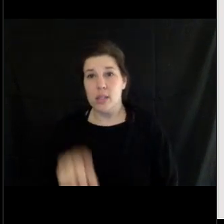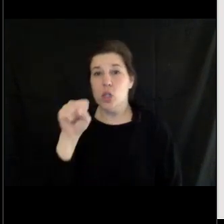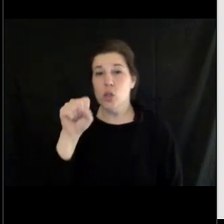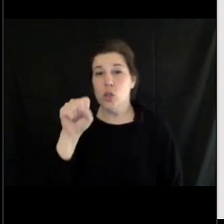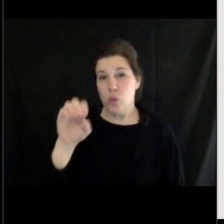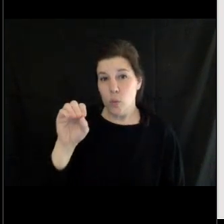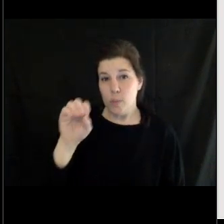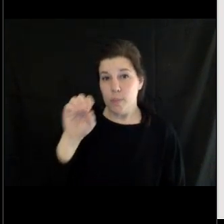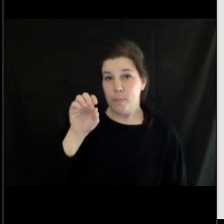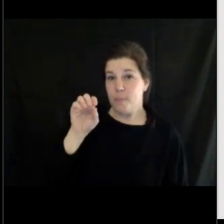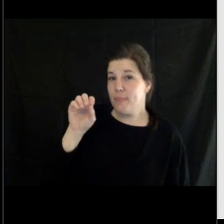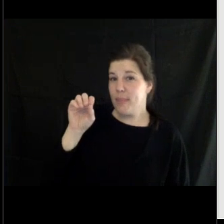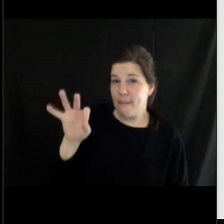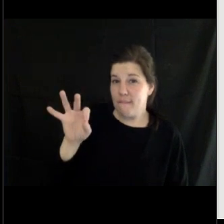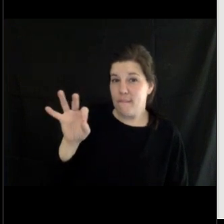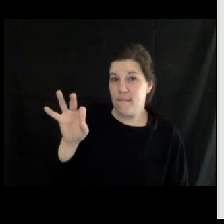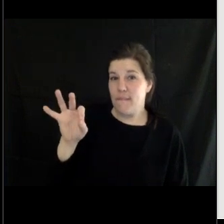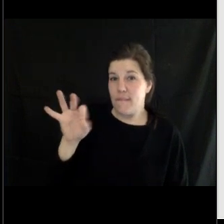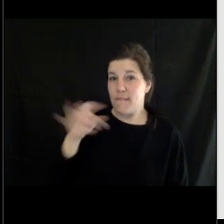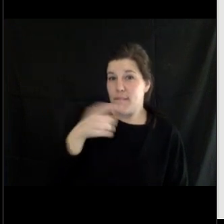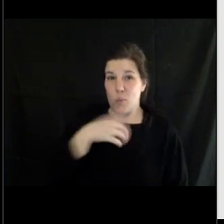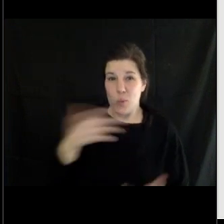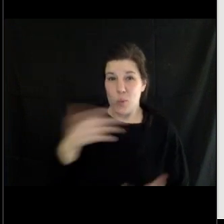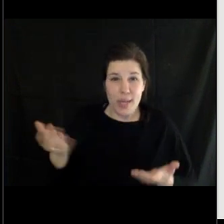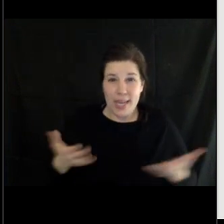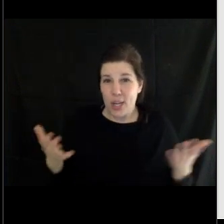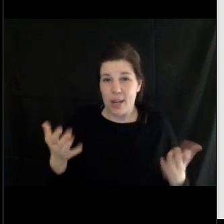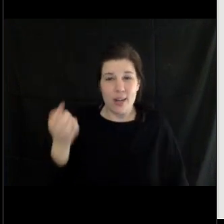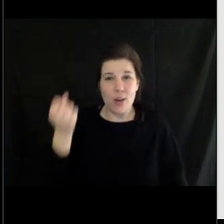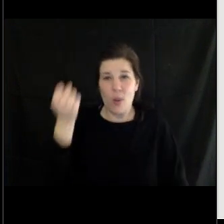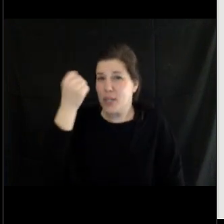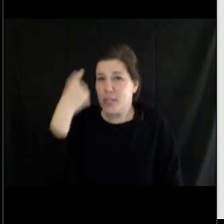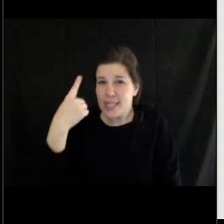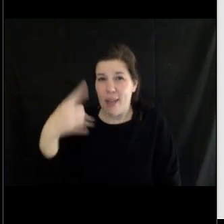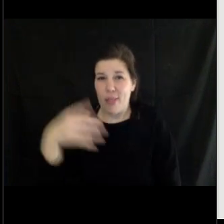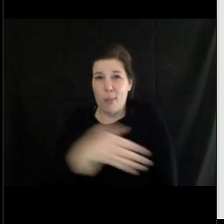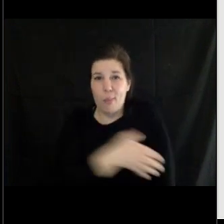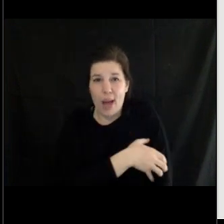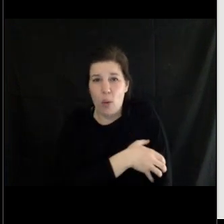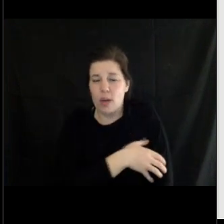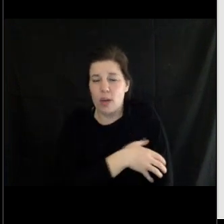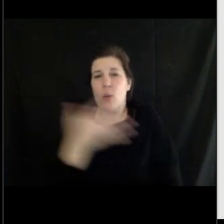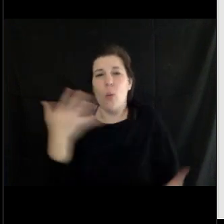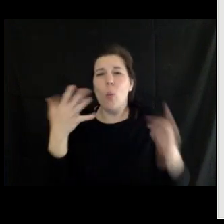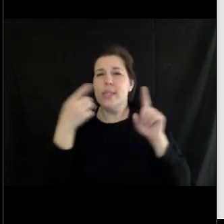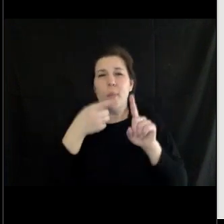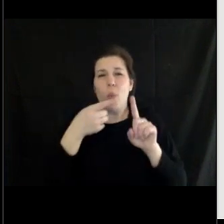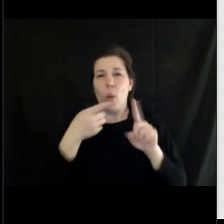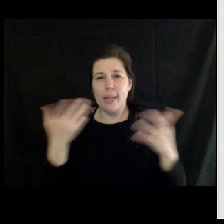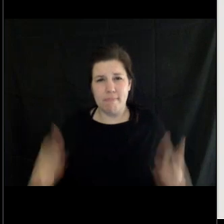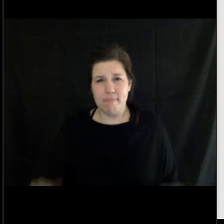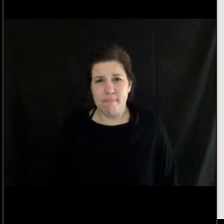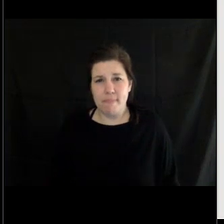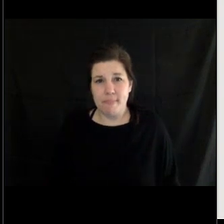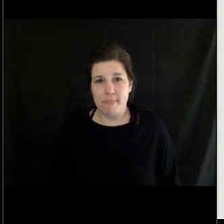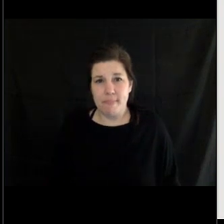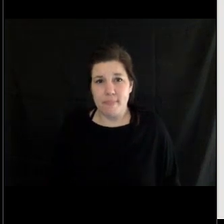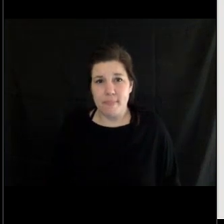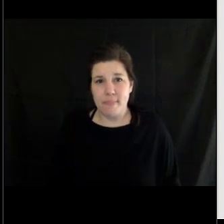here and we don't understand the power that we have, then what's the point of being up here?